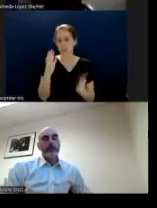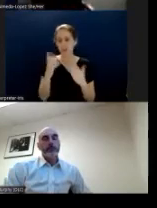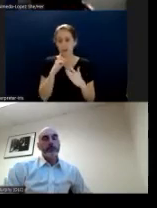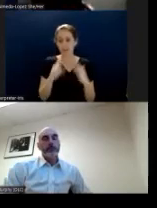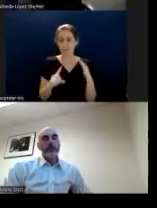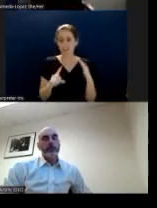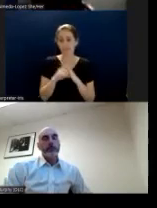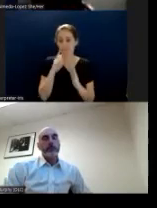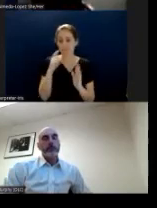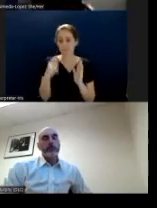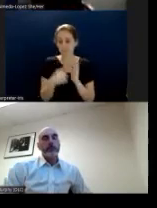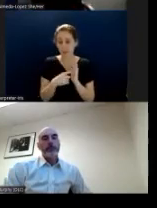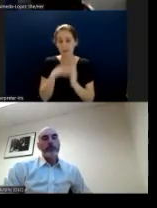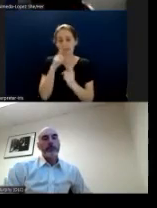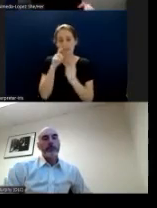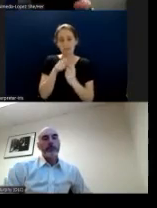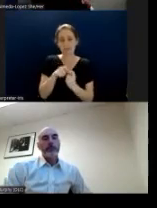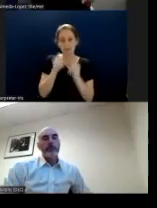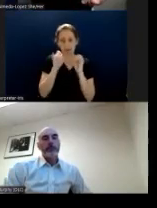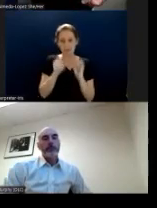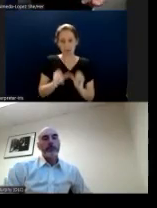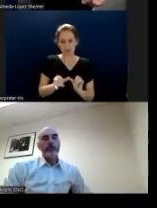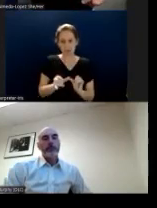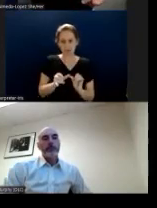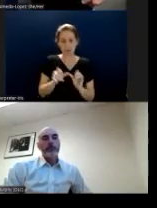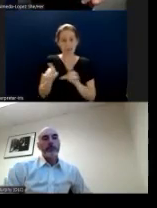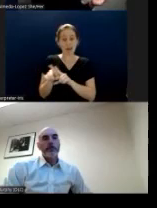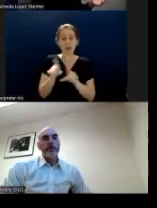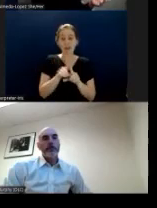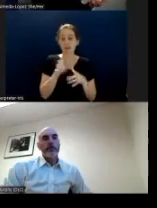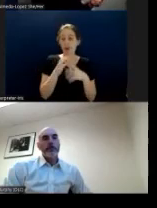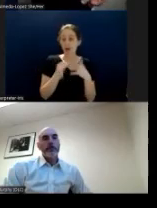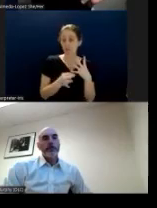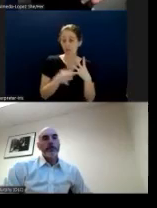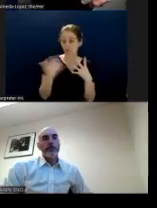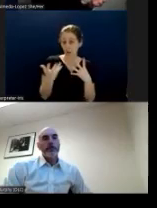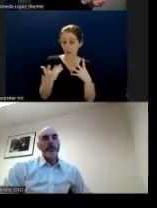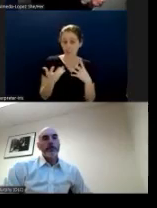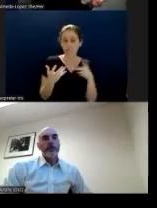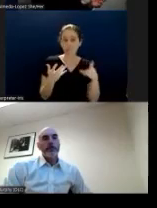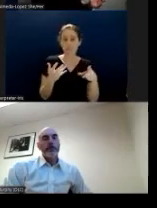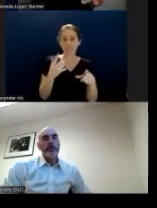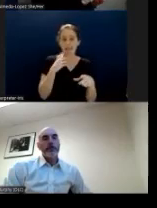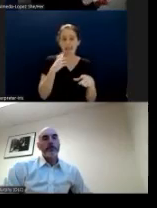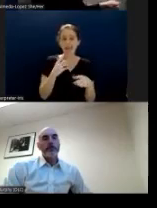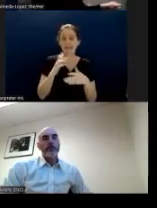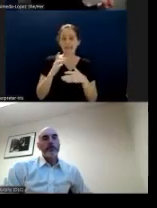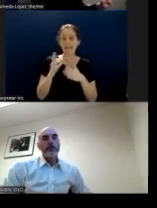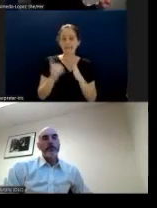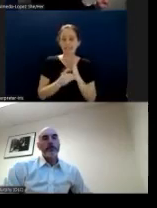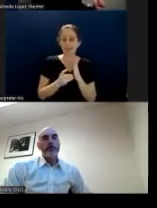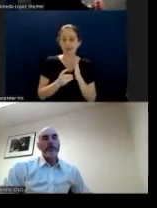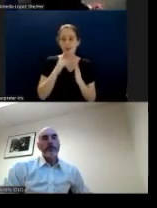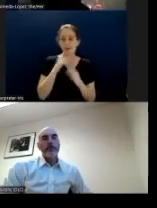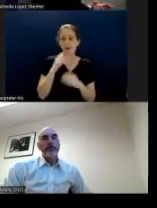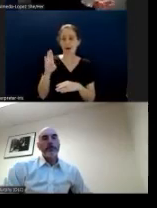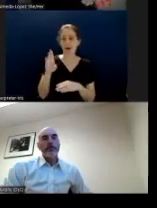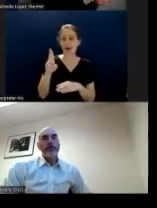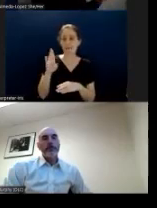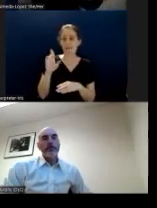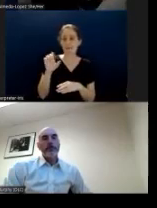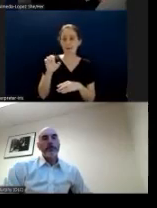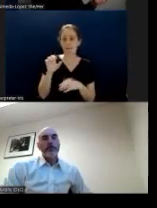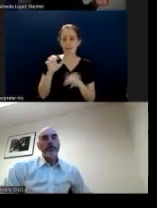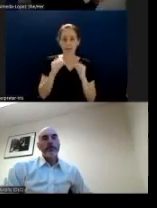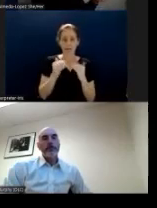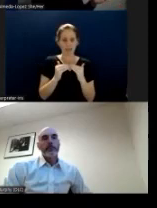and a lot of the specific measurements. And another optional thing is a digital or bubble level for taking slope and a door pressure